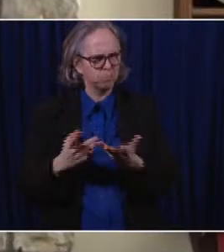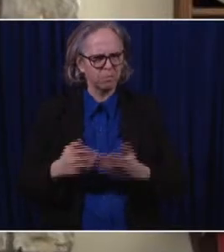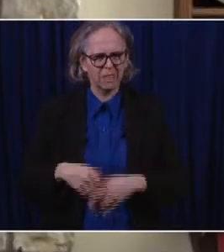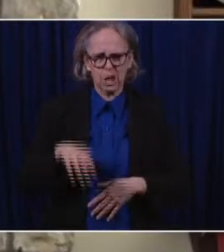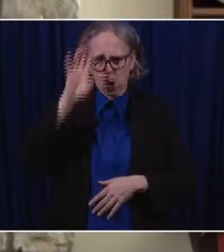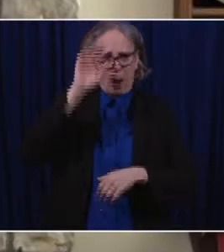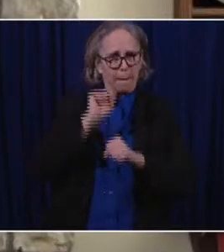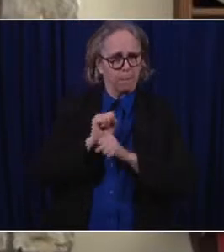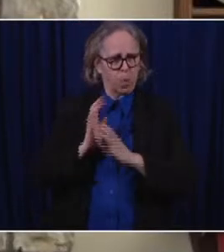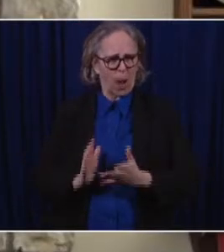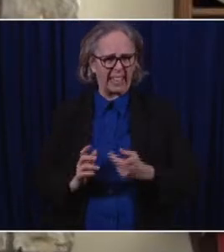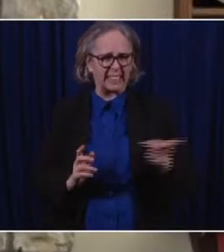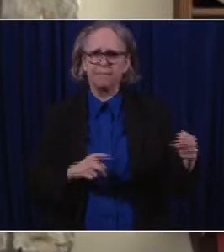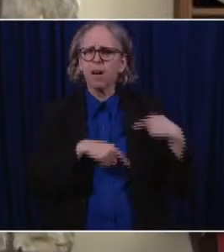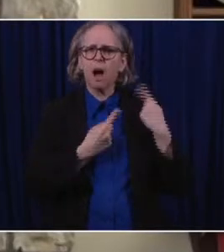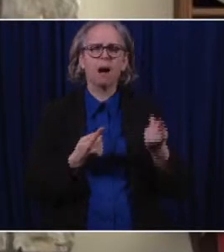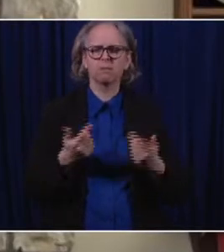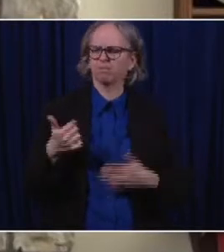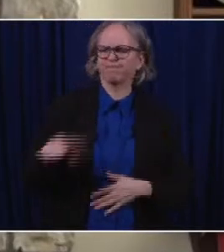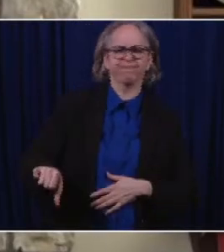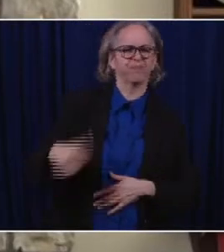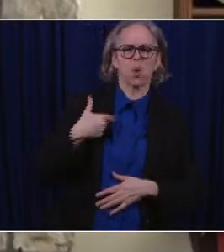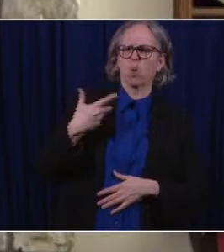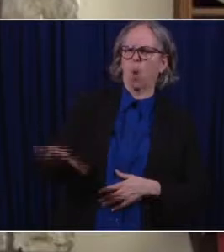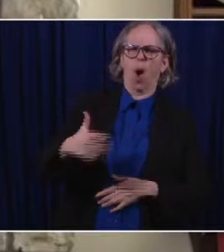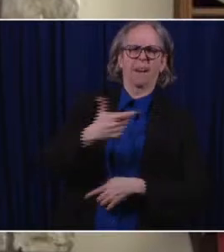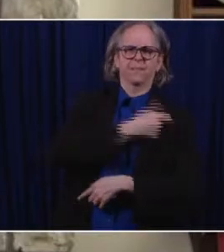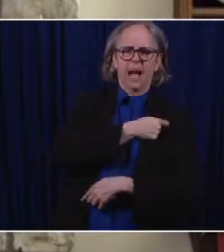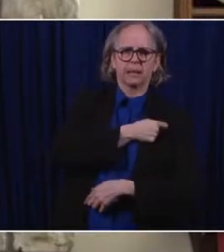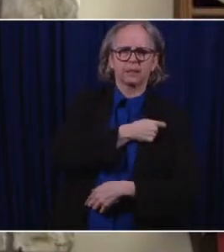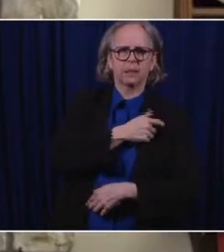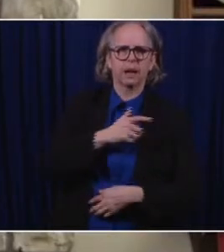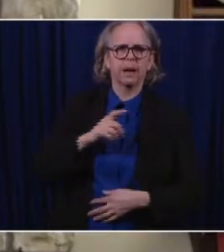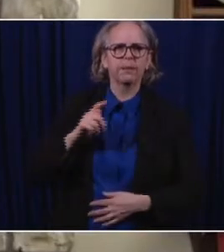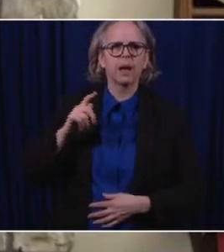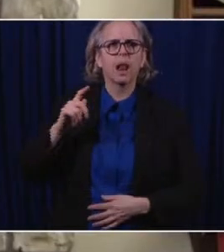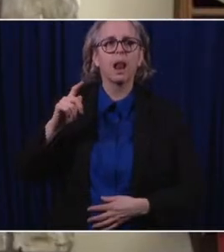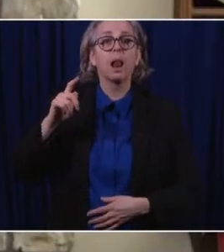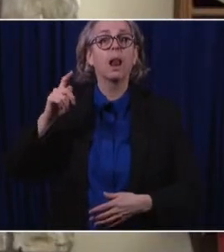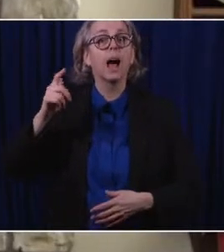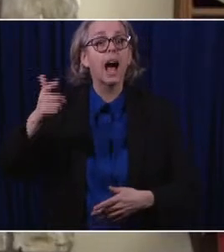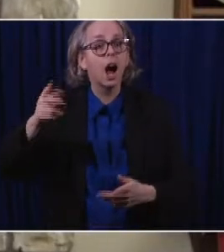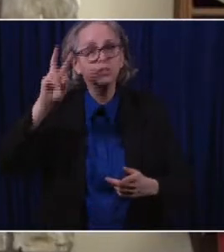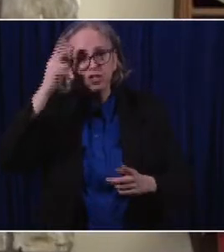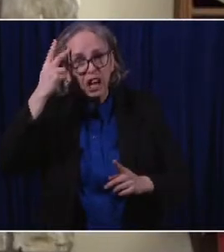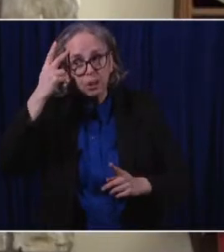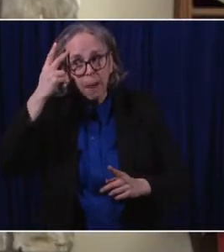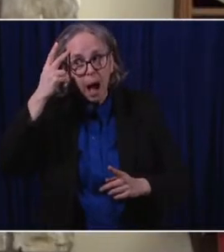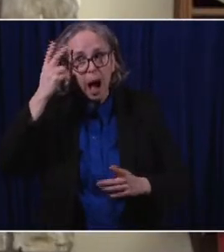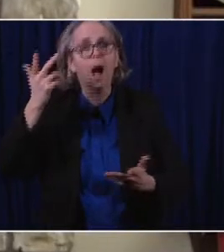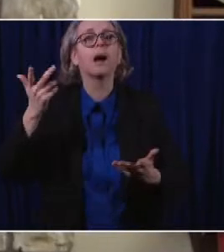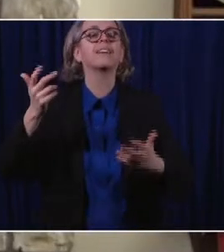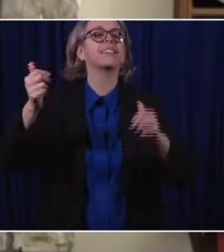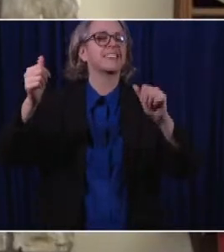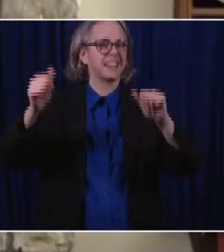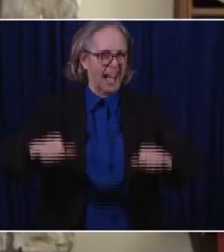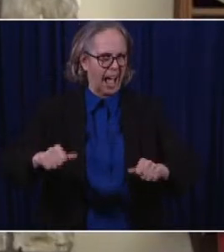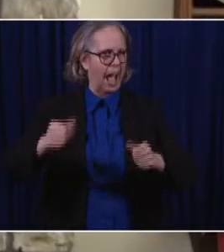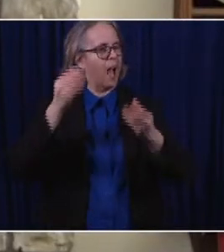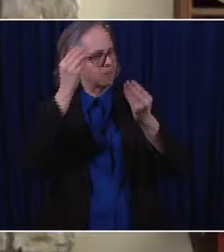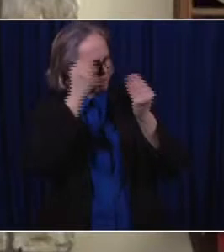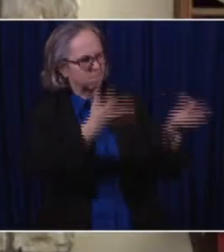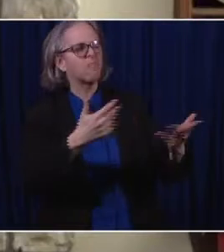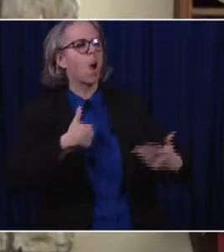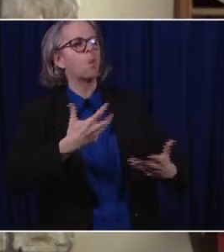first 2 times around, we will give them the opportunity to be vaccinated. And why are we doing this? It's just very,